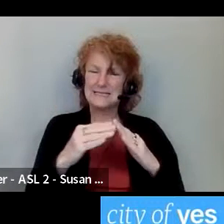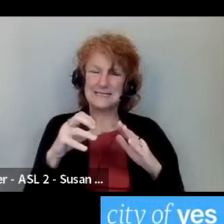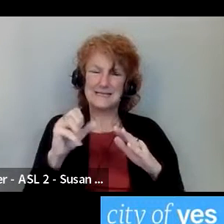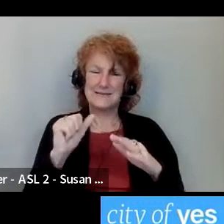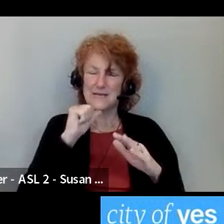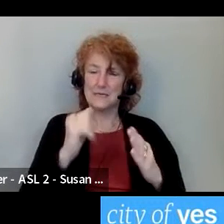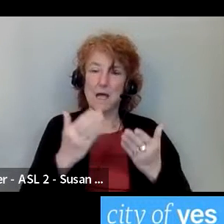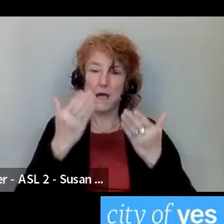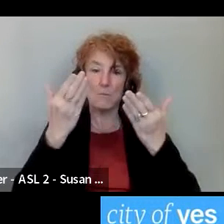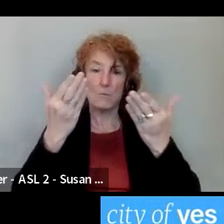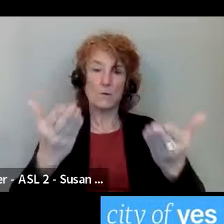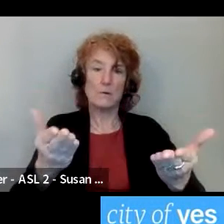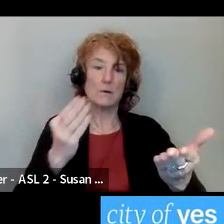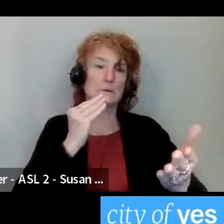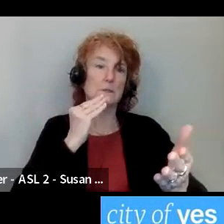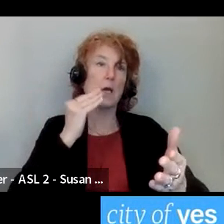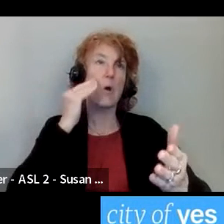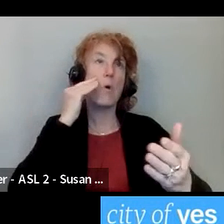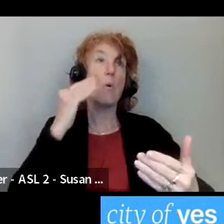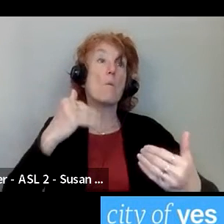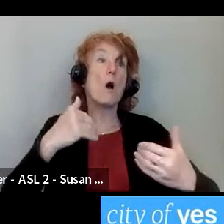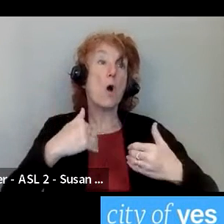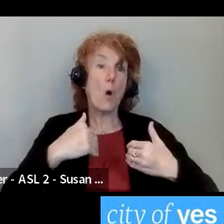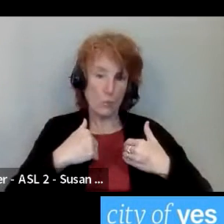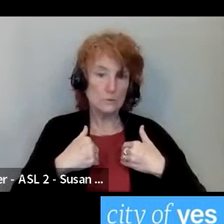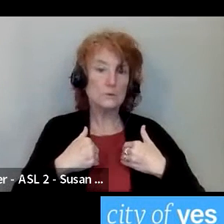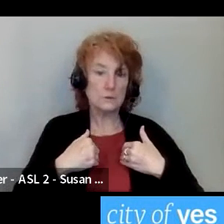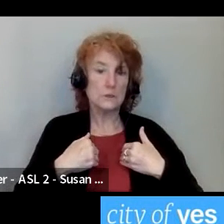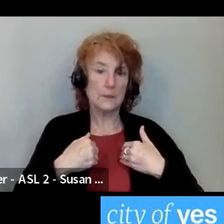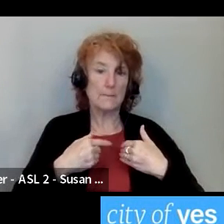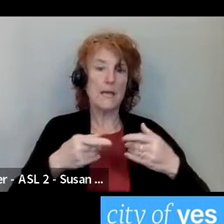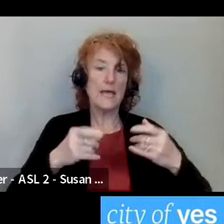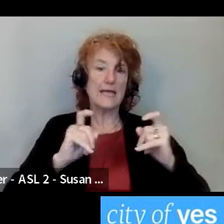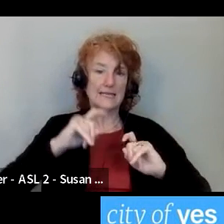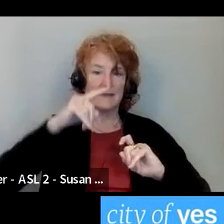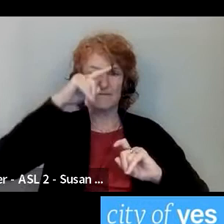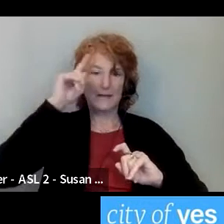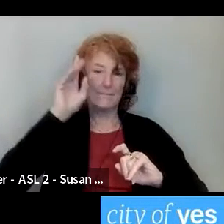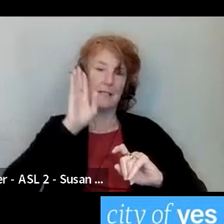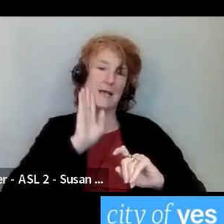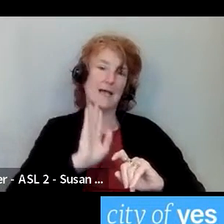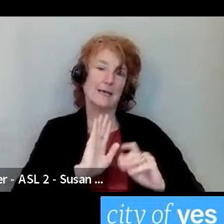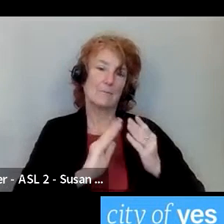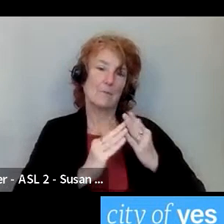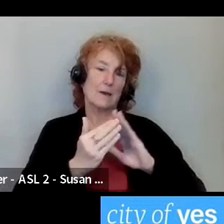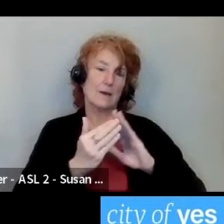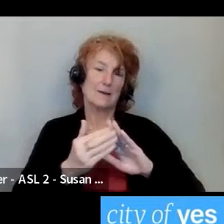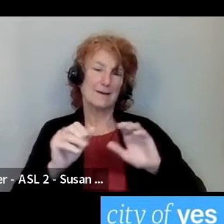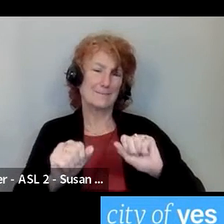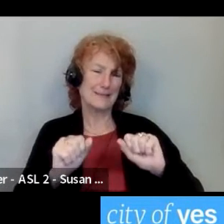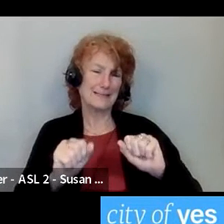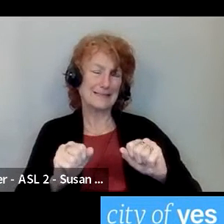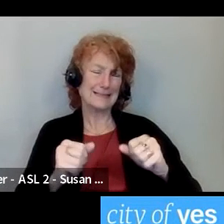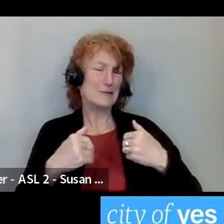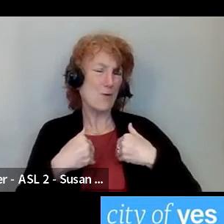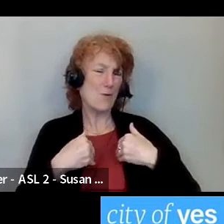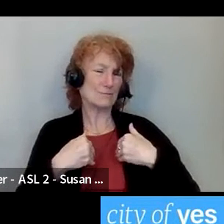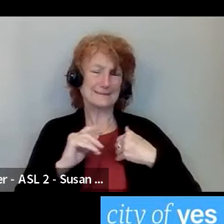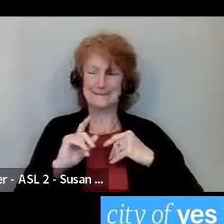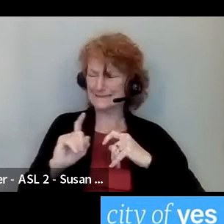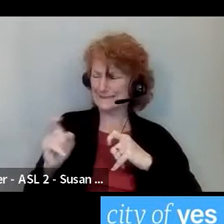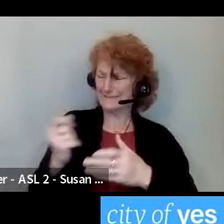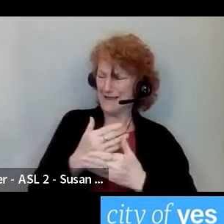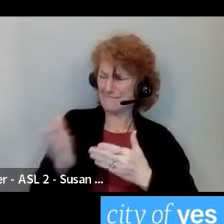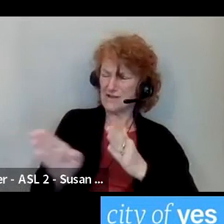home ownership and giving us Black and brown communities the ability to own, instead of giving all this to developers for them to be